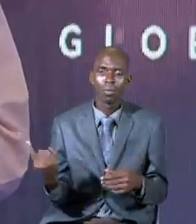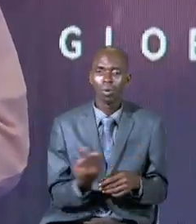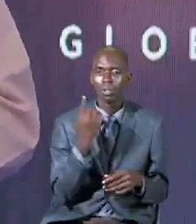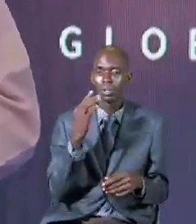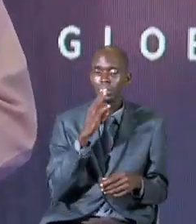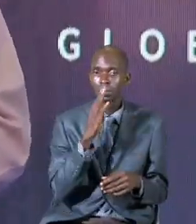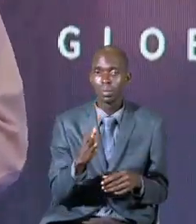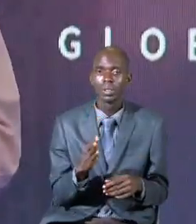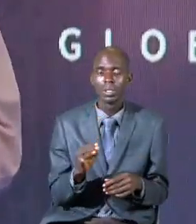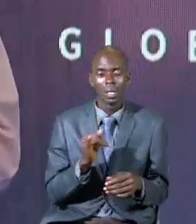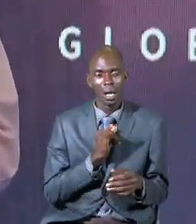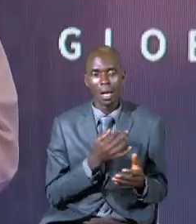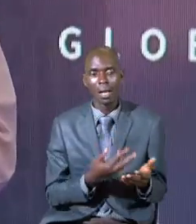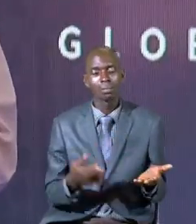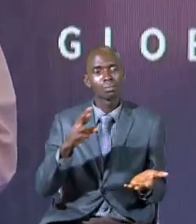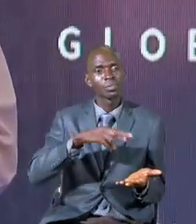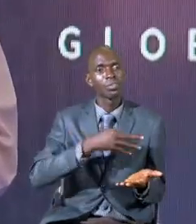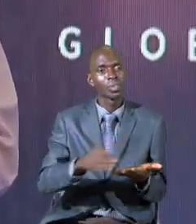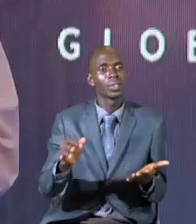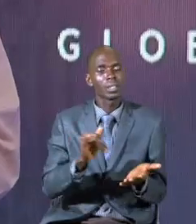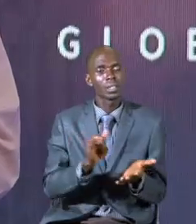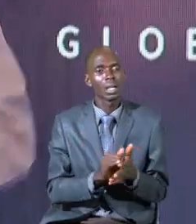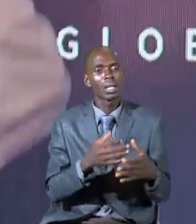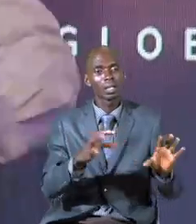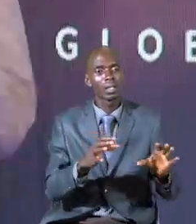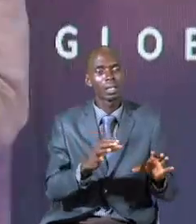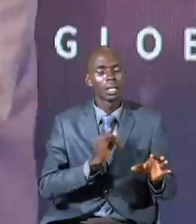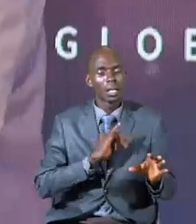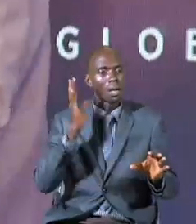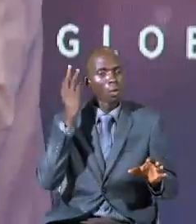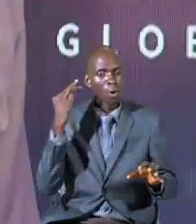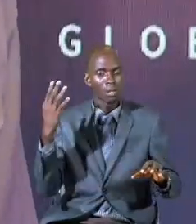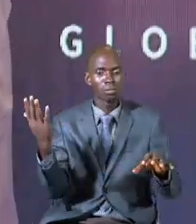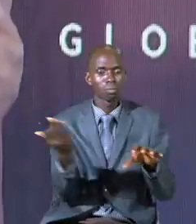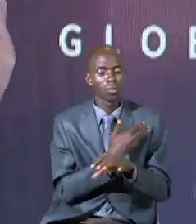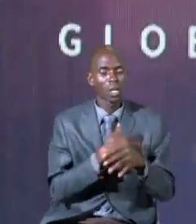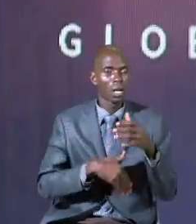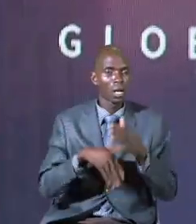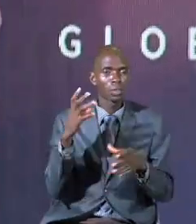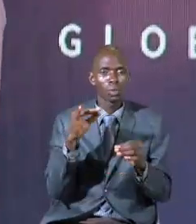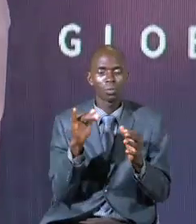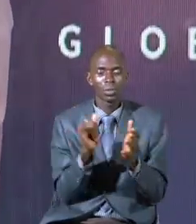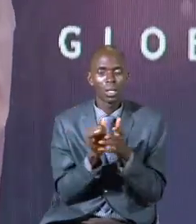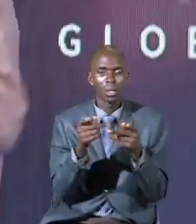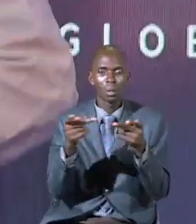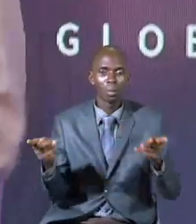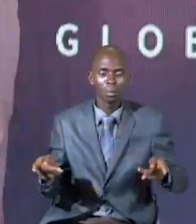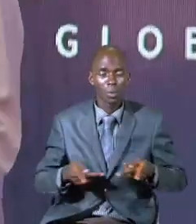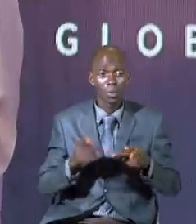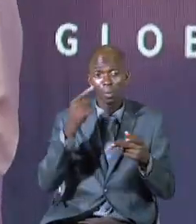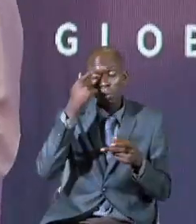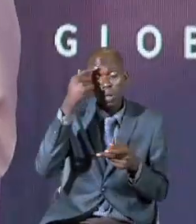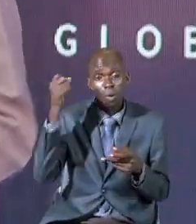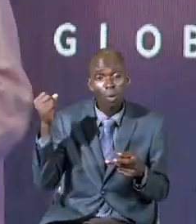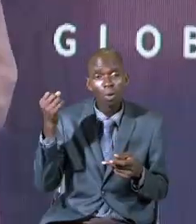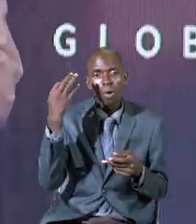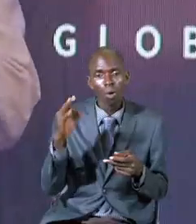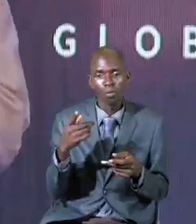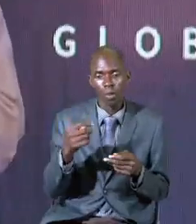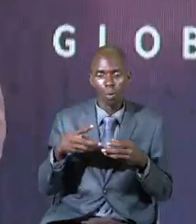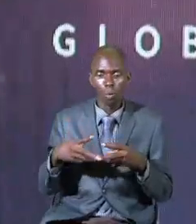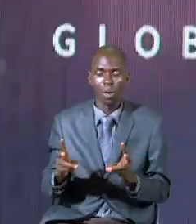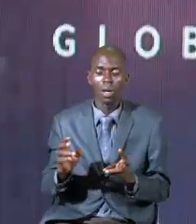was fired out of that employment because of the way I talk and the way I look